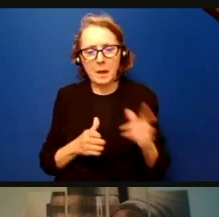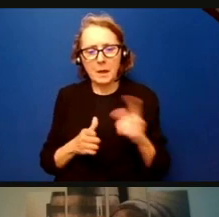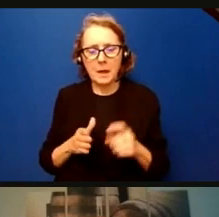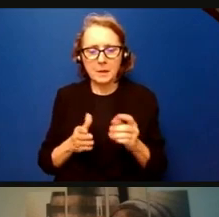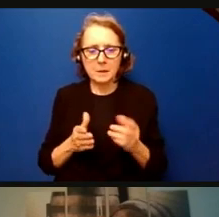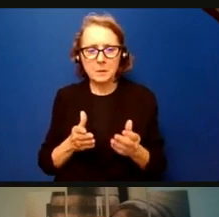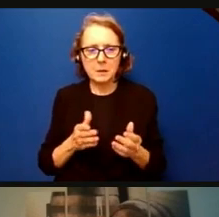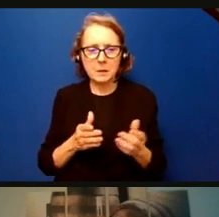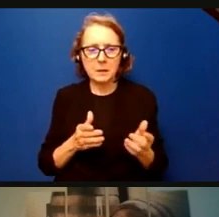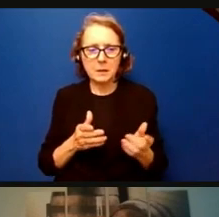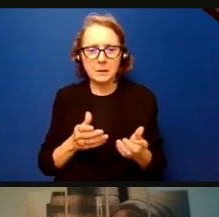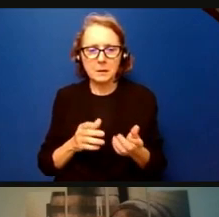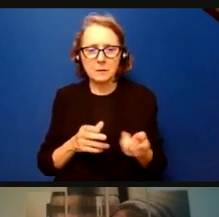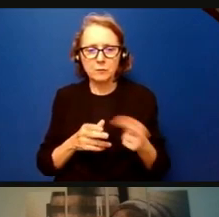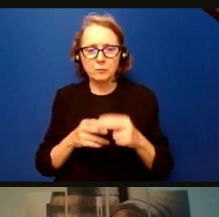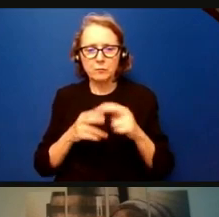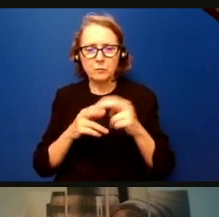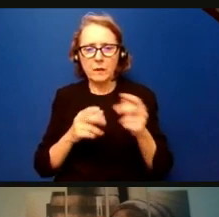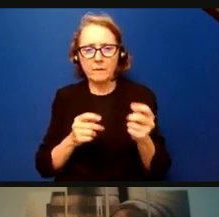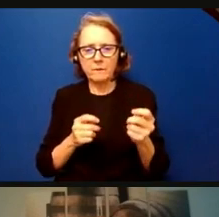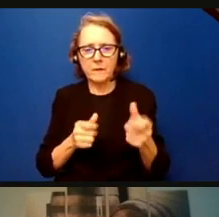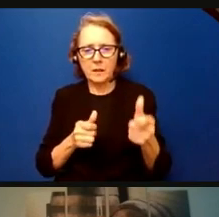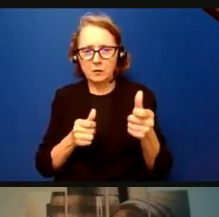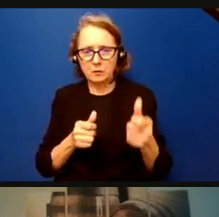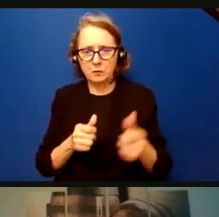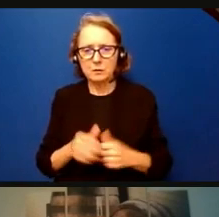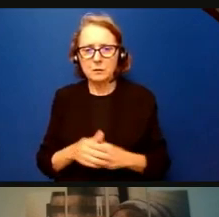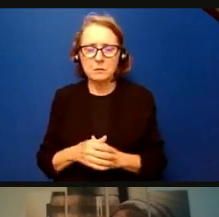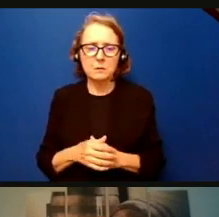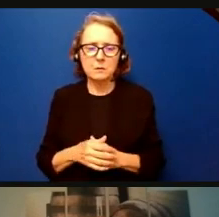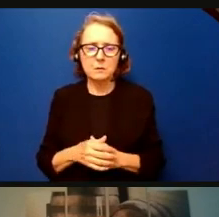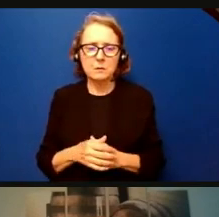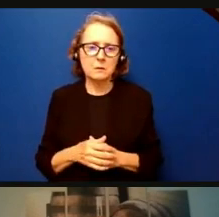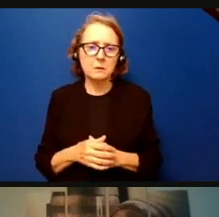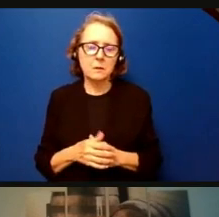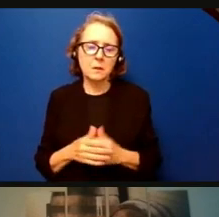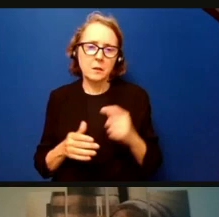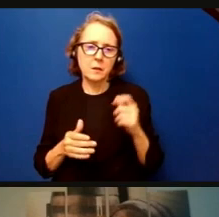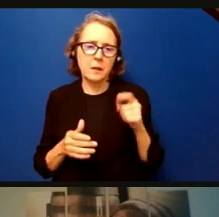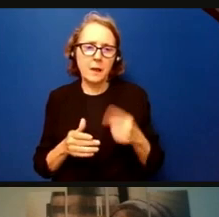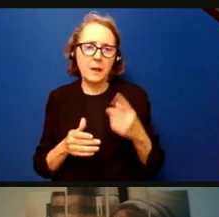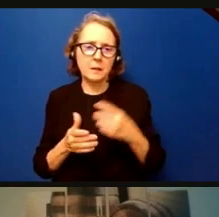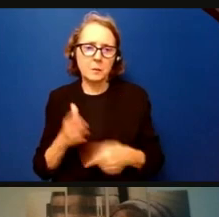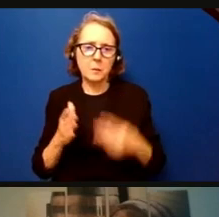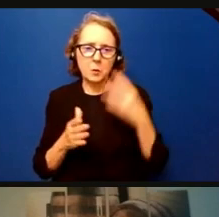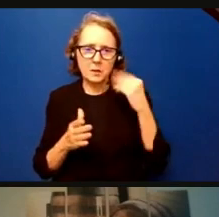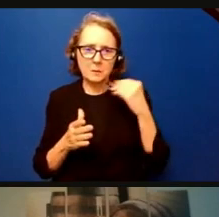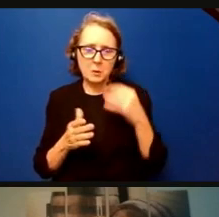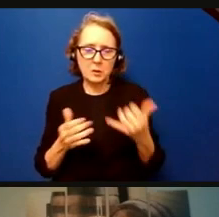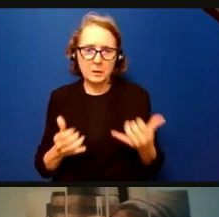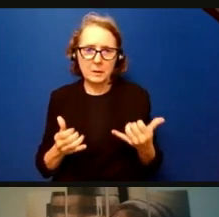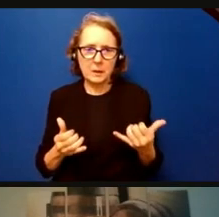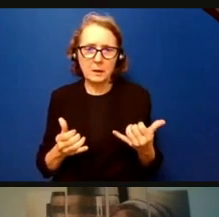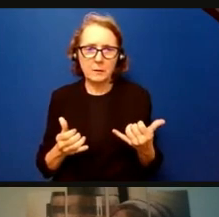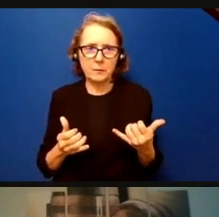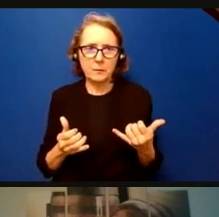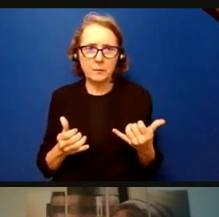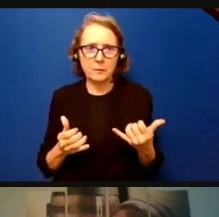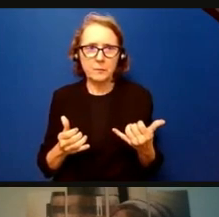escalated, had to go through faster. And so that's what we're experiencing here.